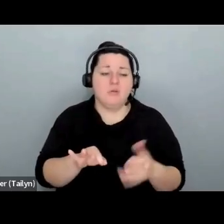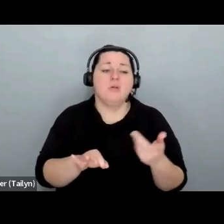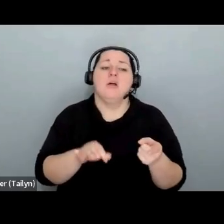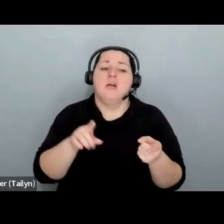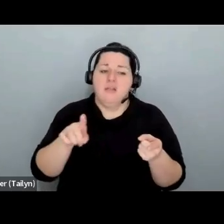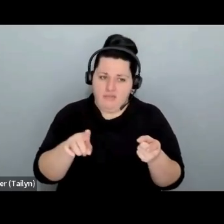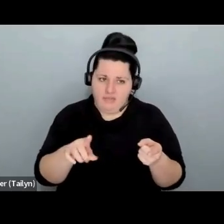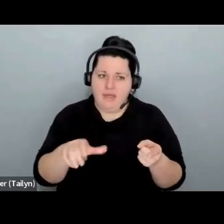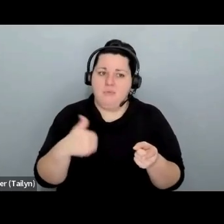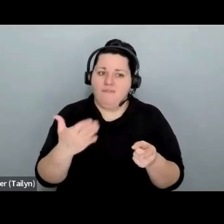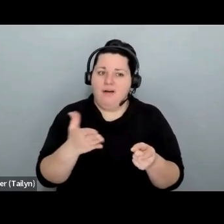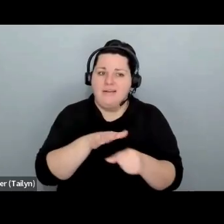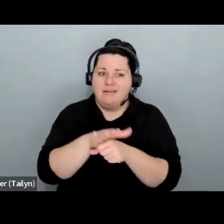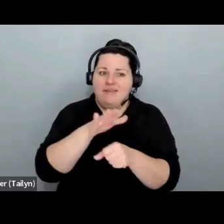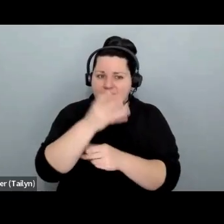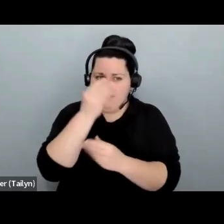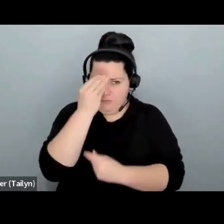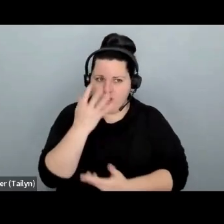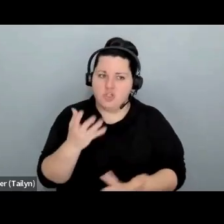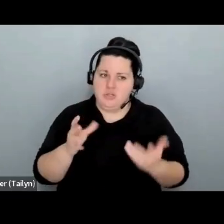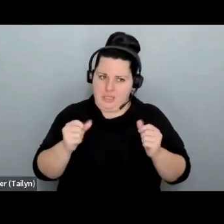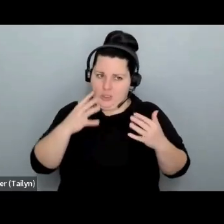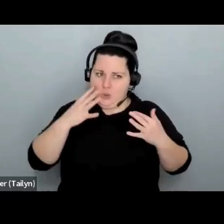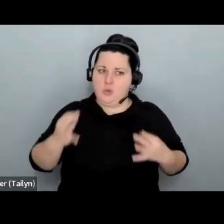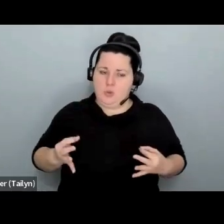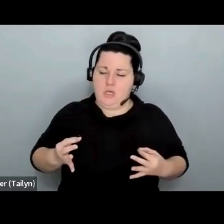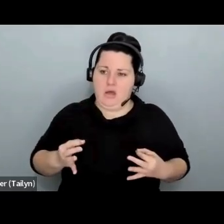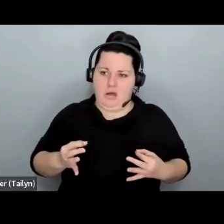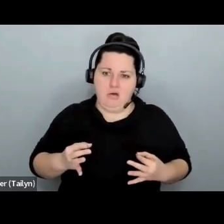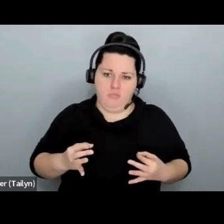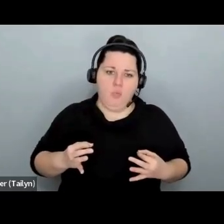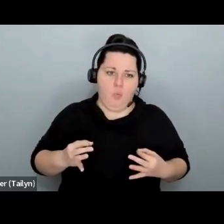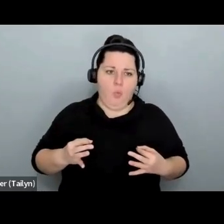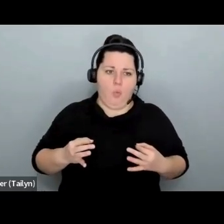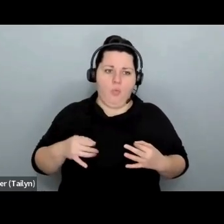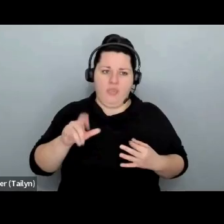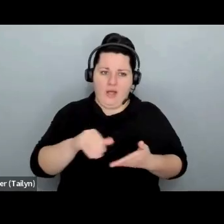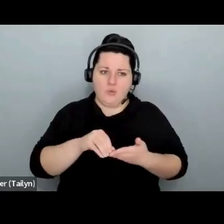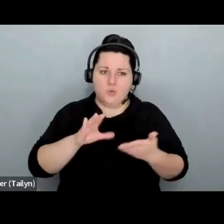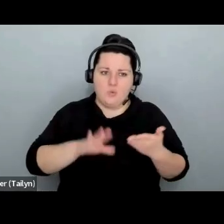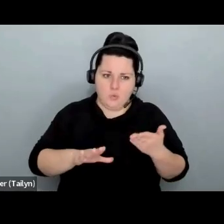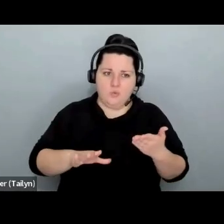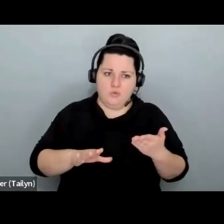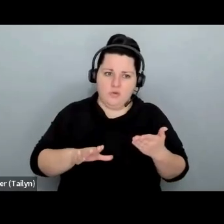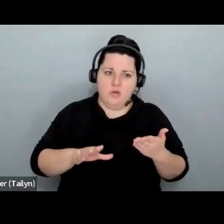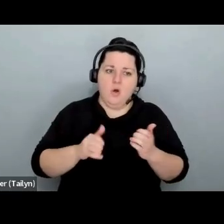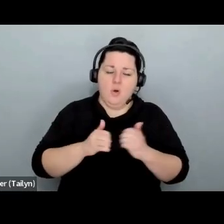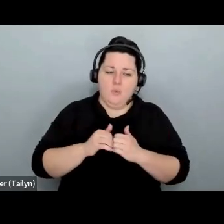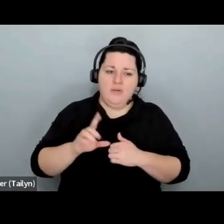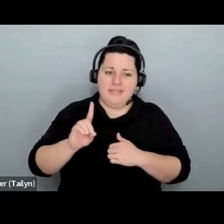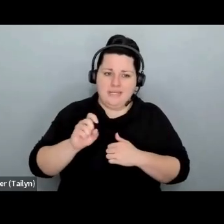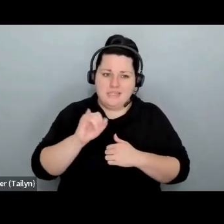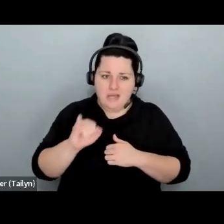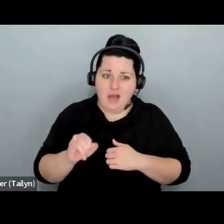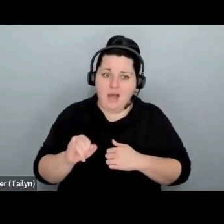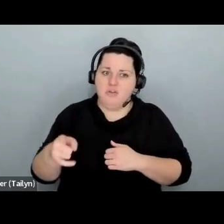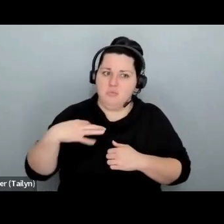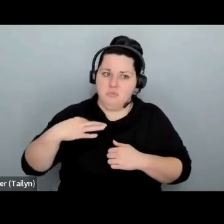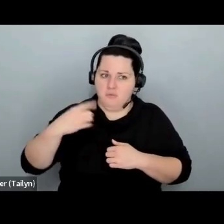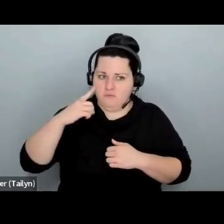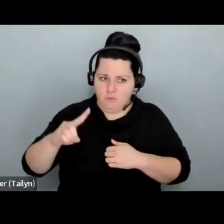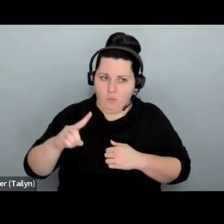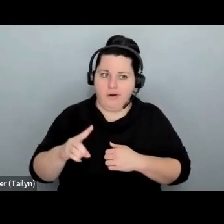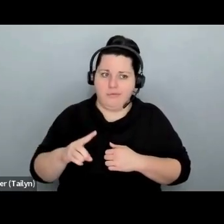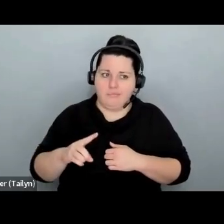information to determine a student who has a dual sensory impairment is eligible for exceptional student education, the